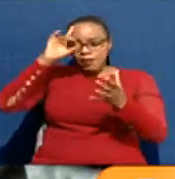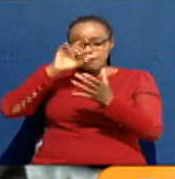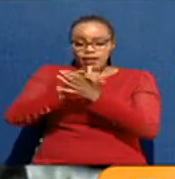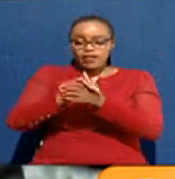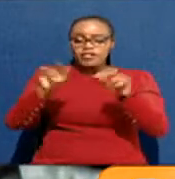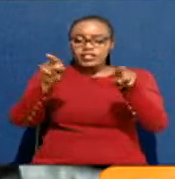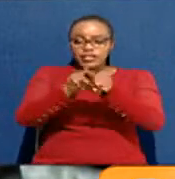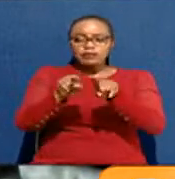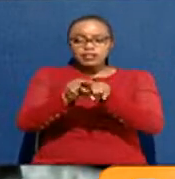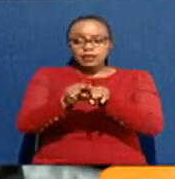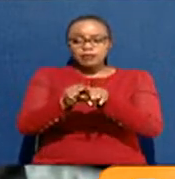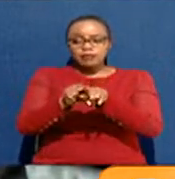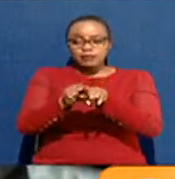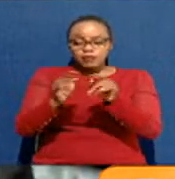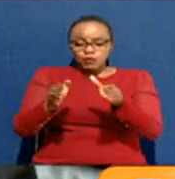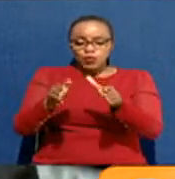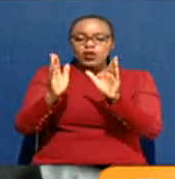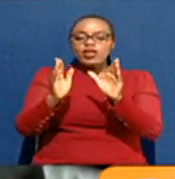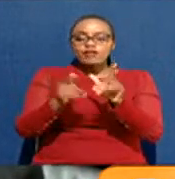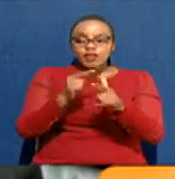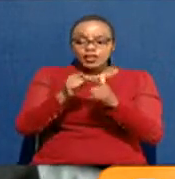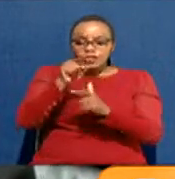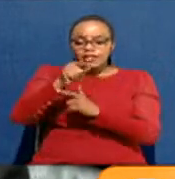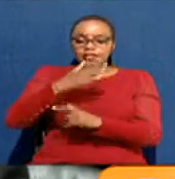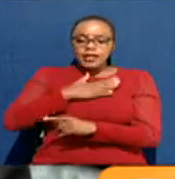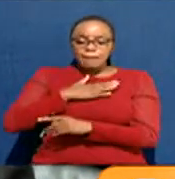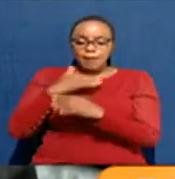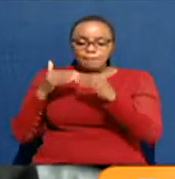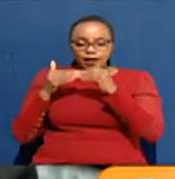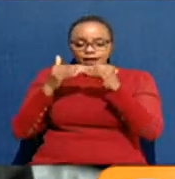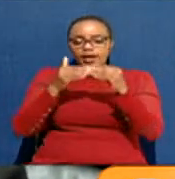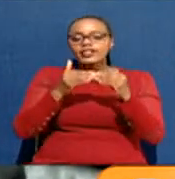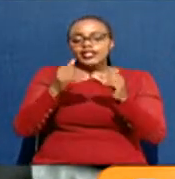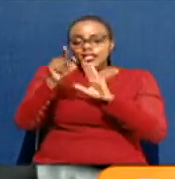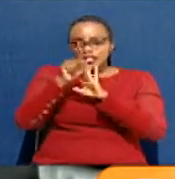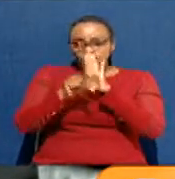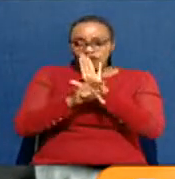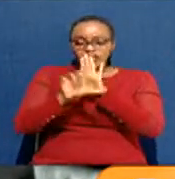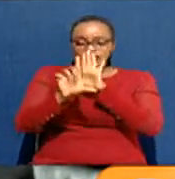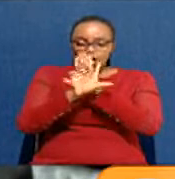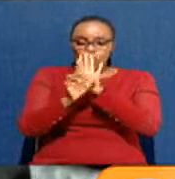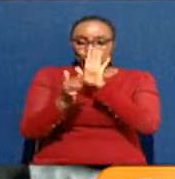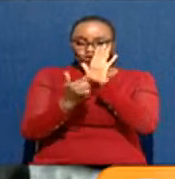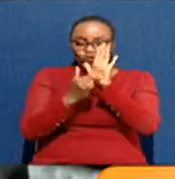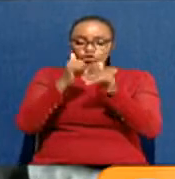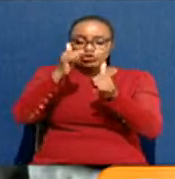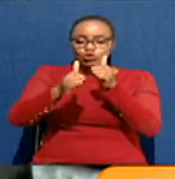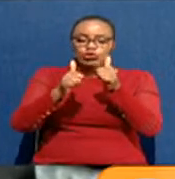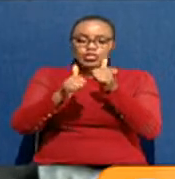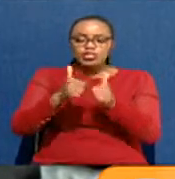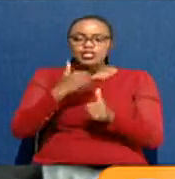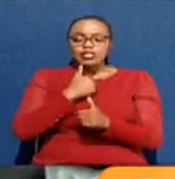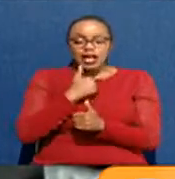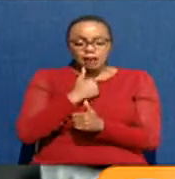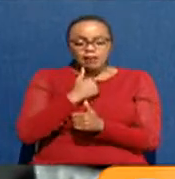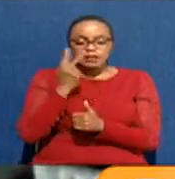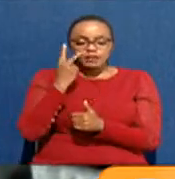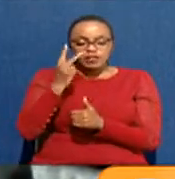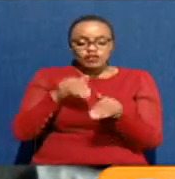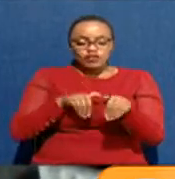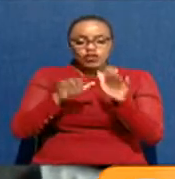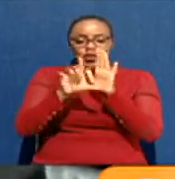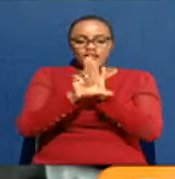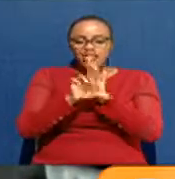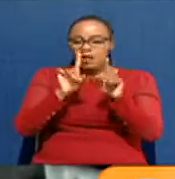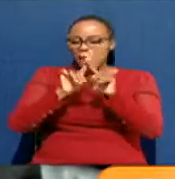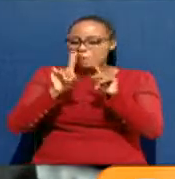the same breath, that will be my guiding principle. It is the law and everyone is treated according to the law, not